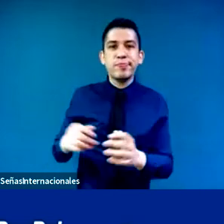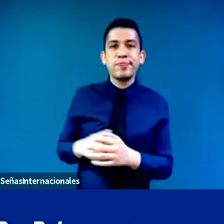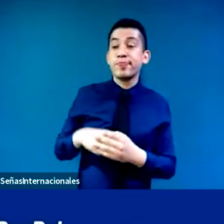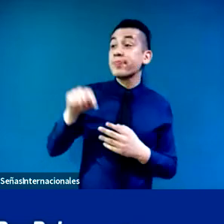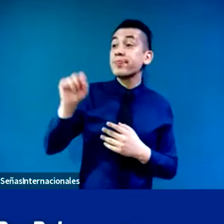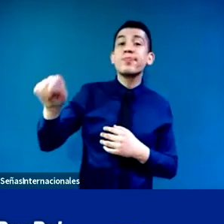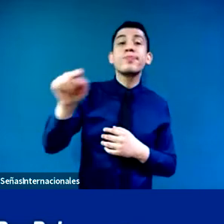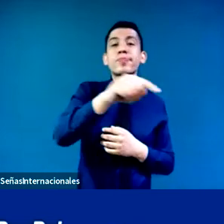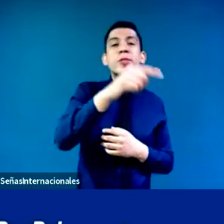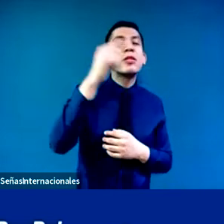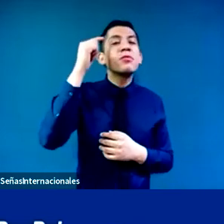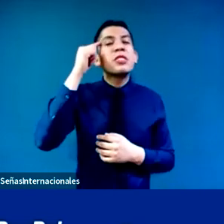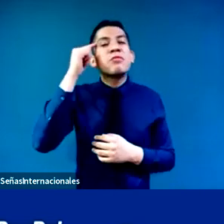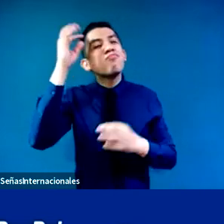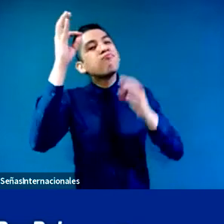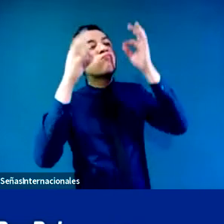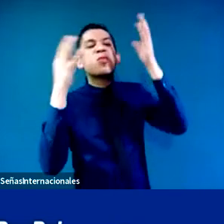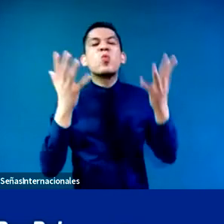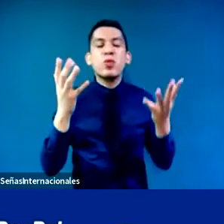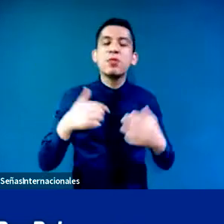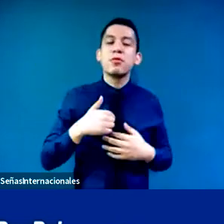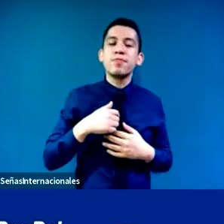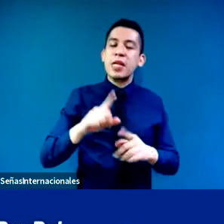respond. If that's okay, let's do that, please.